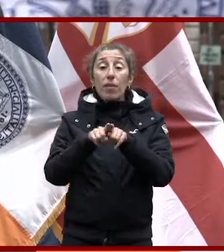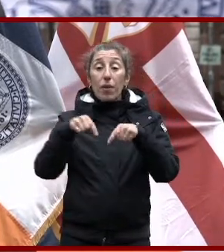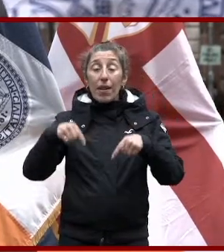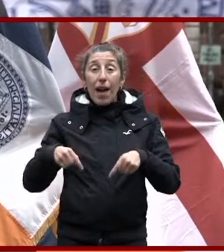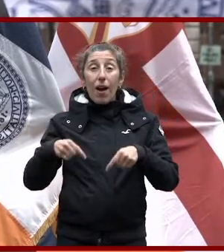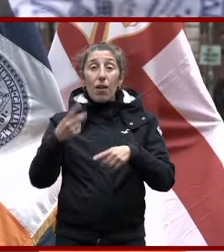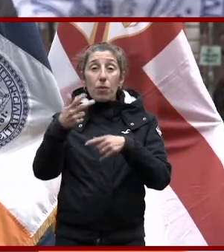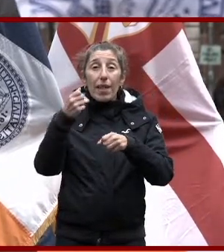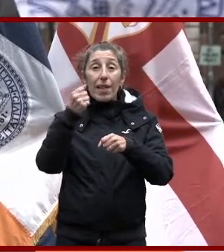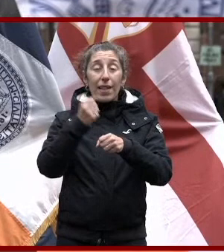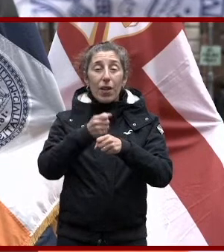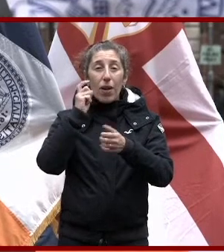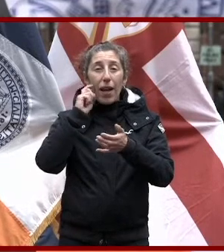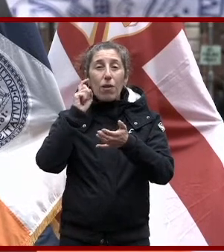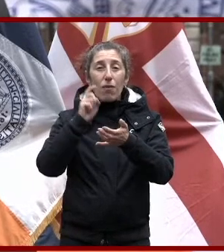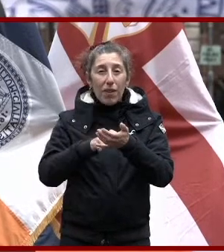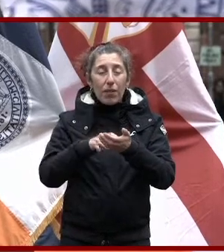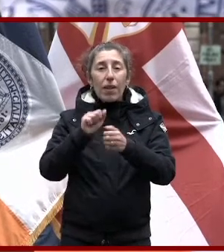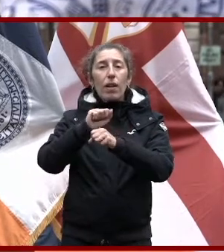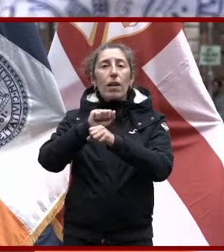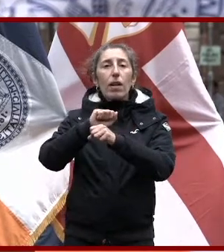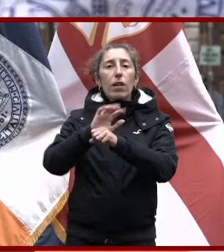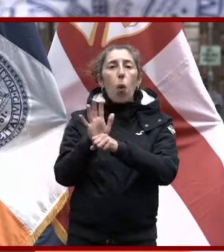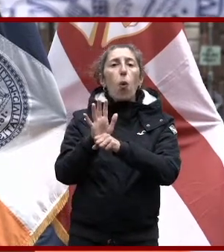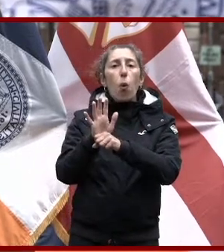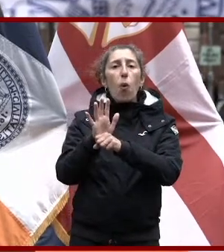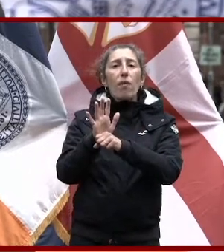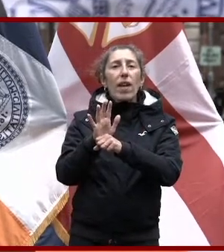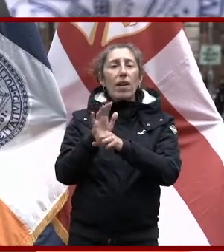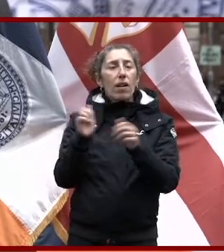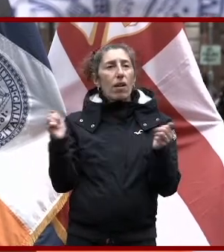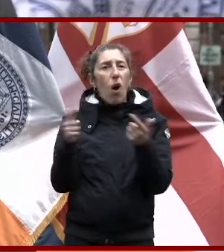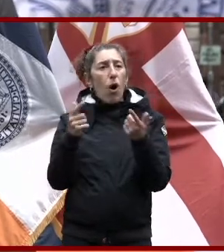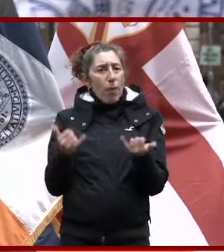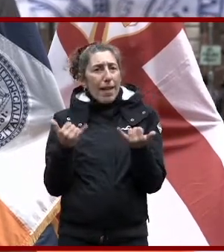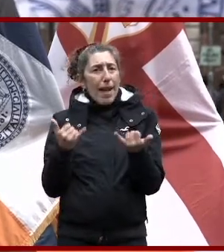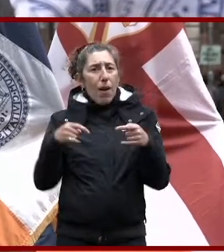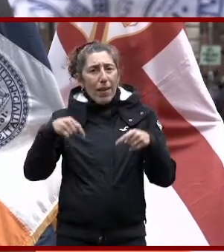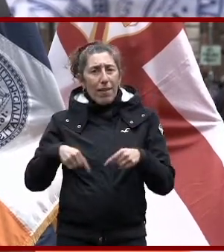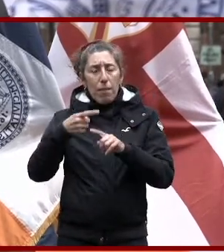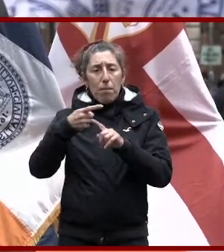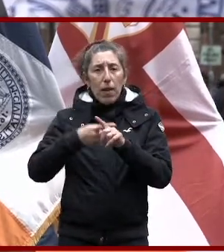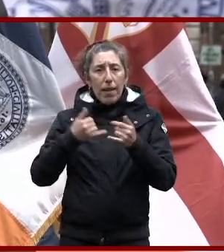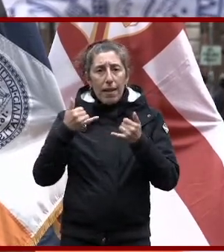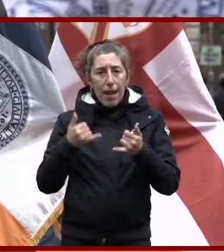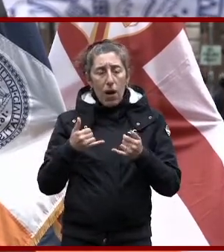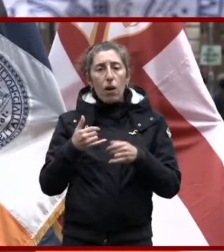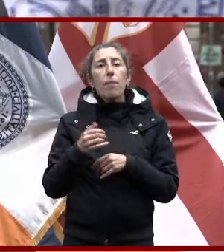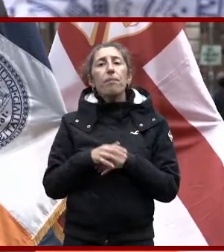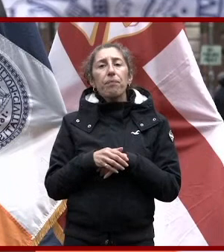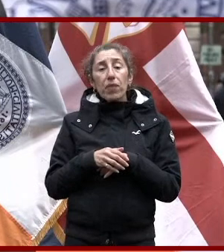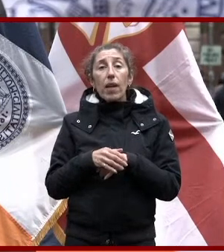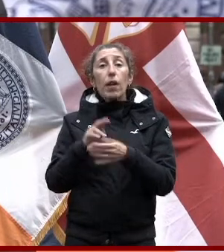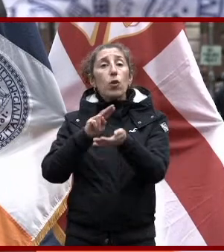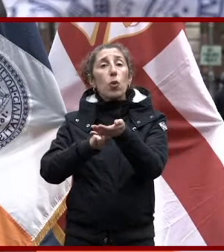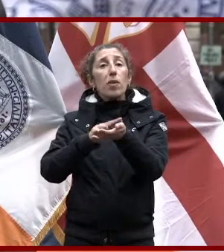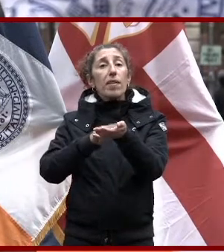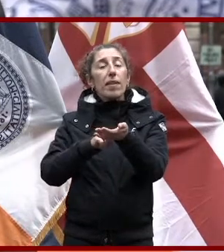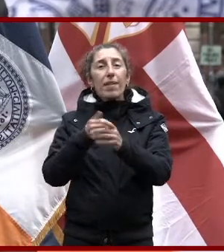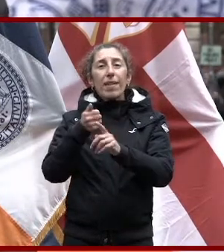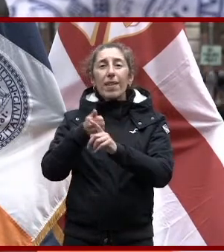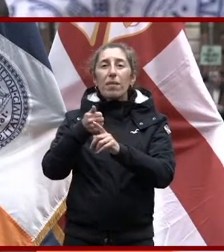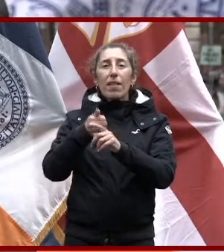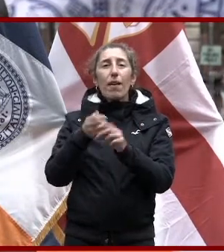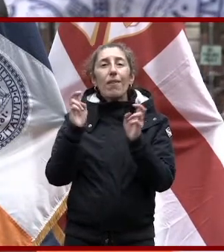pandemic. After the experience of being the front line of a pandemic and experiencing the death at